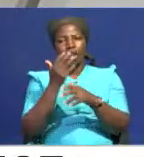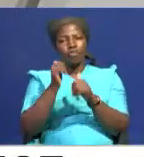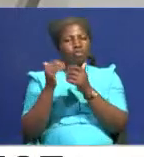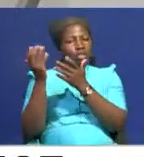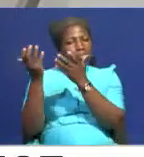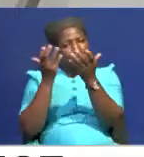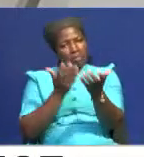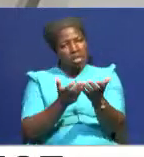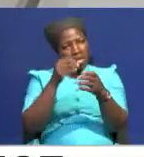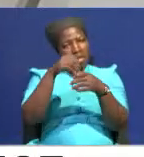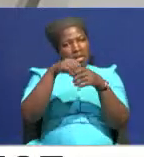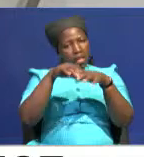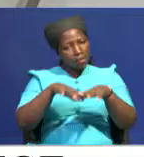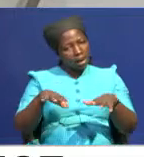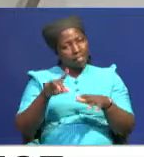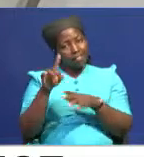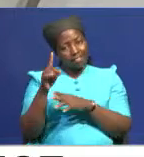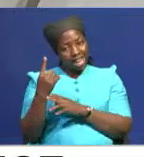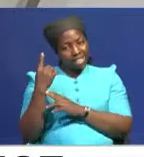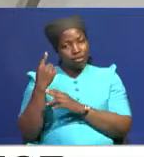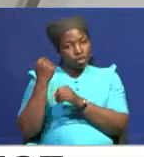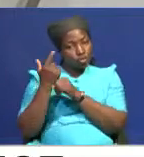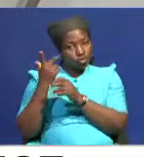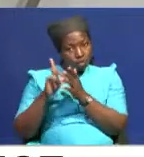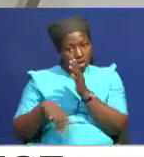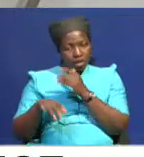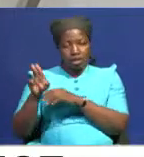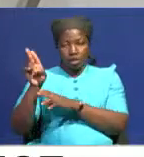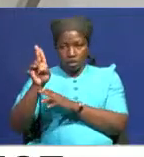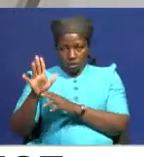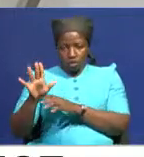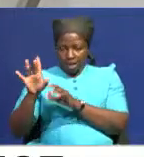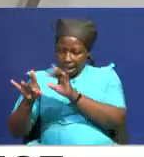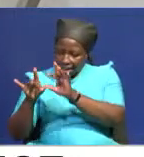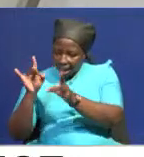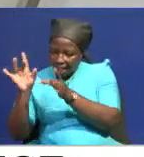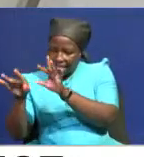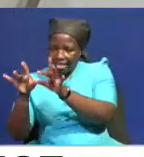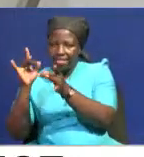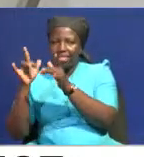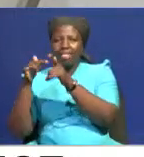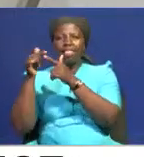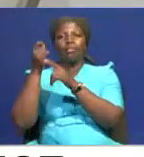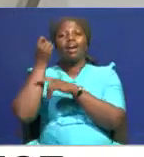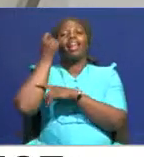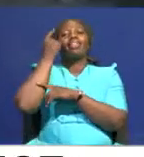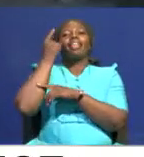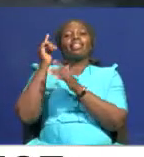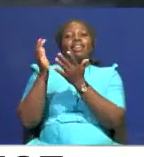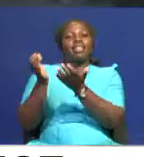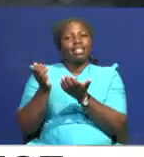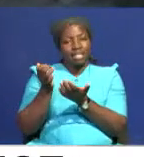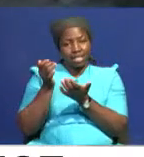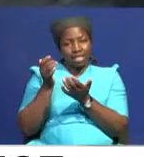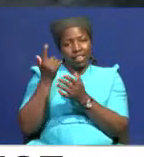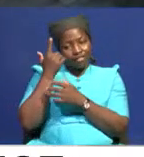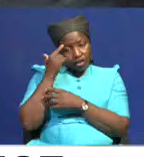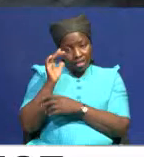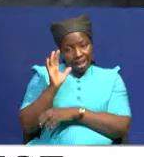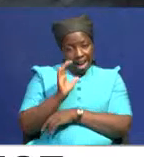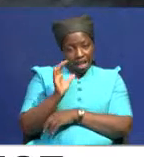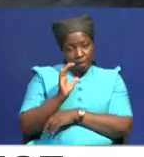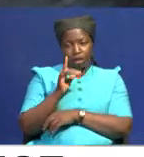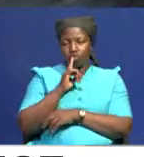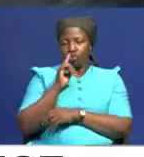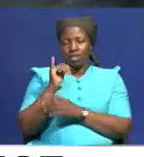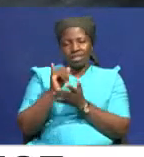market, first of all, we get to do our consumer analysis and get to understand the needs that drive these customers so that the